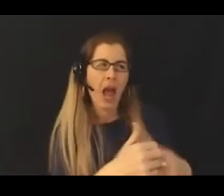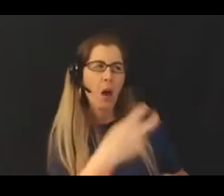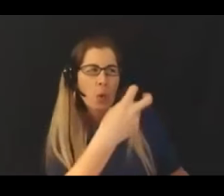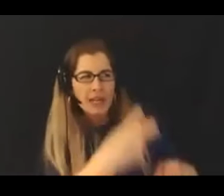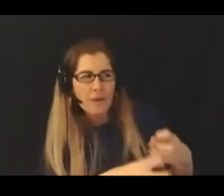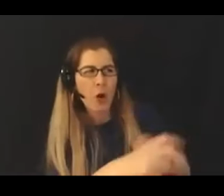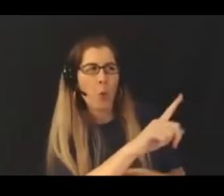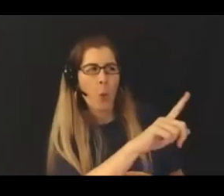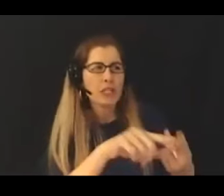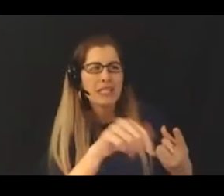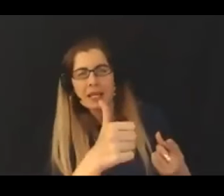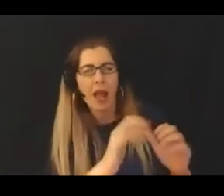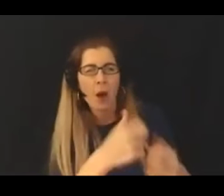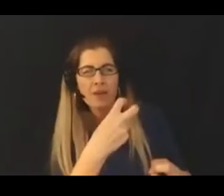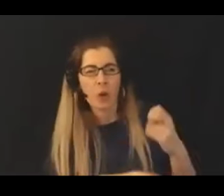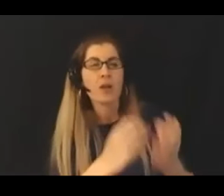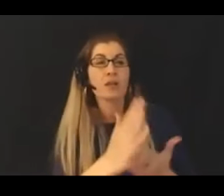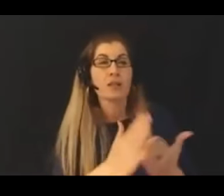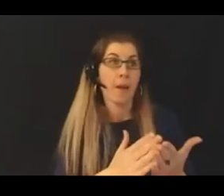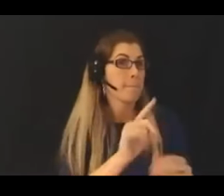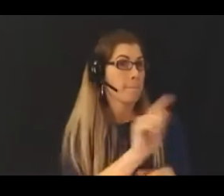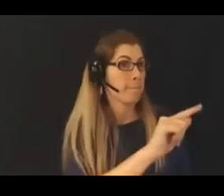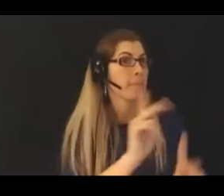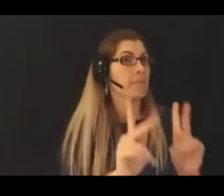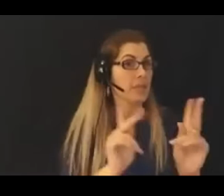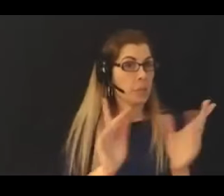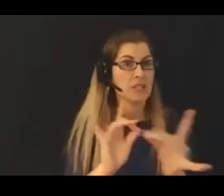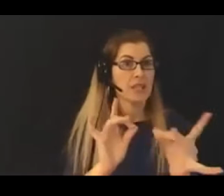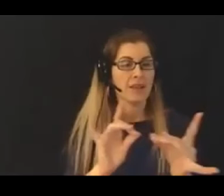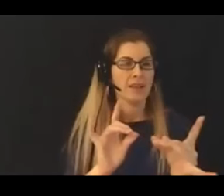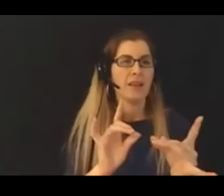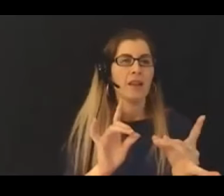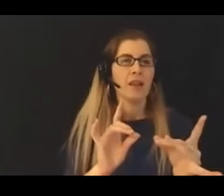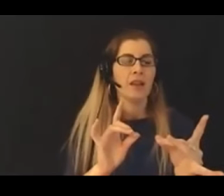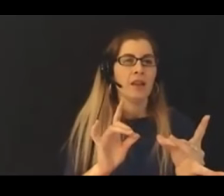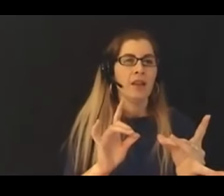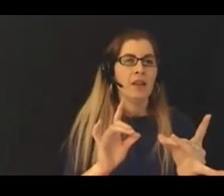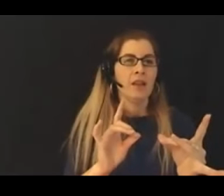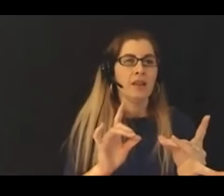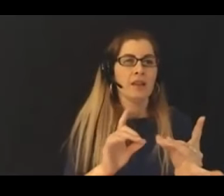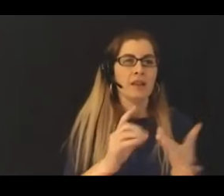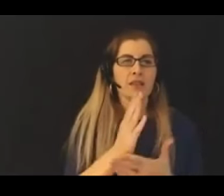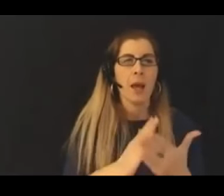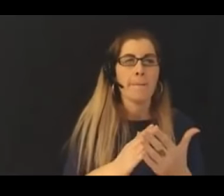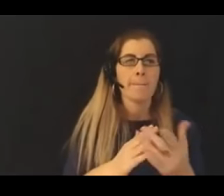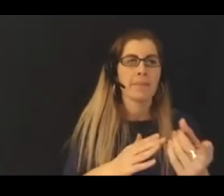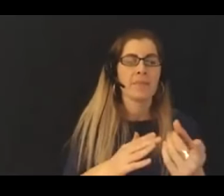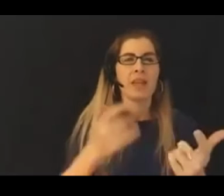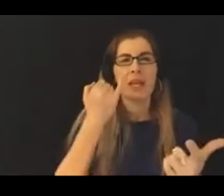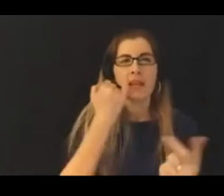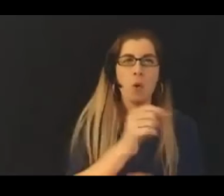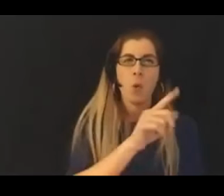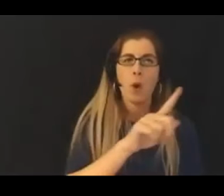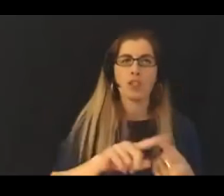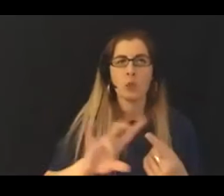the class? So we had people saying, from the larger the number, the greater the difficulty, so from 1 to